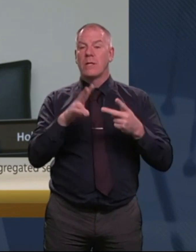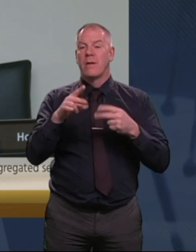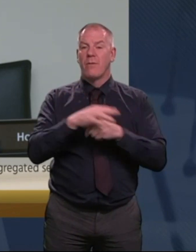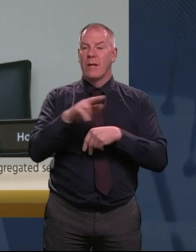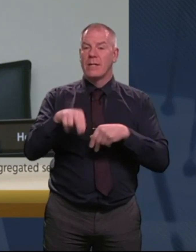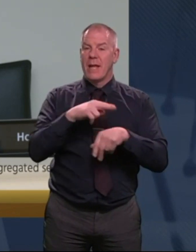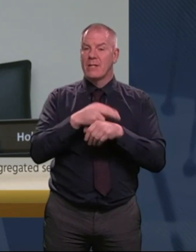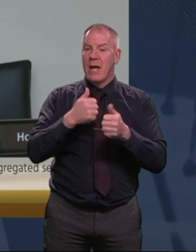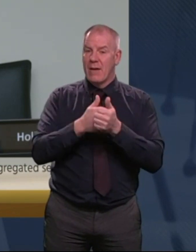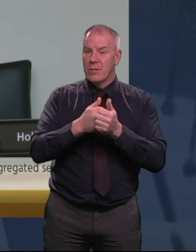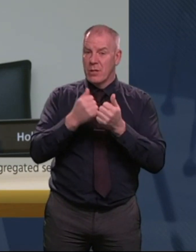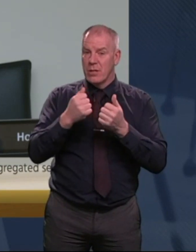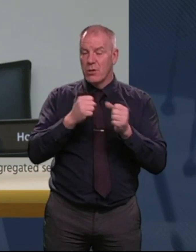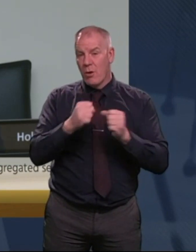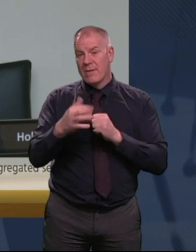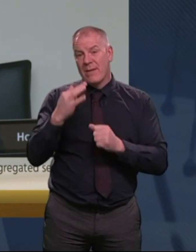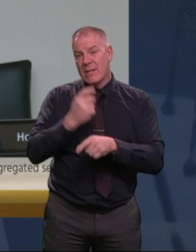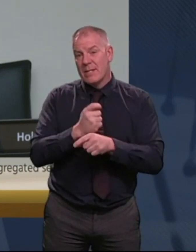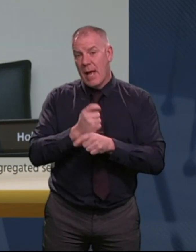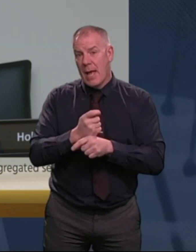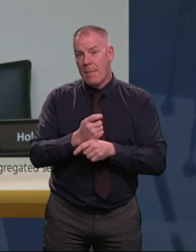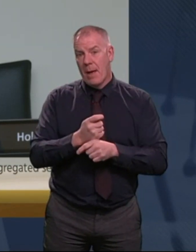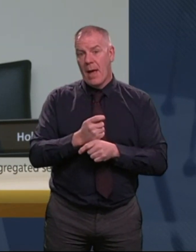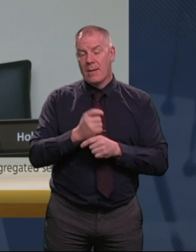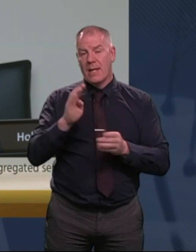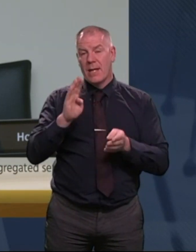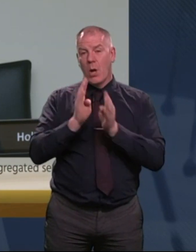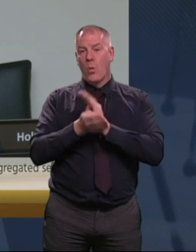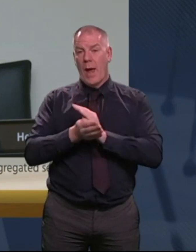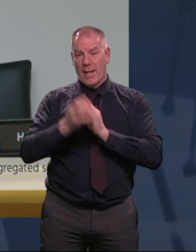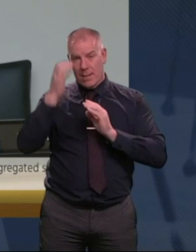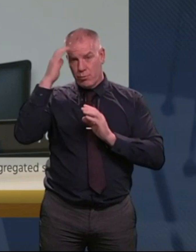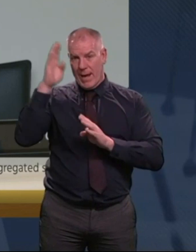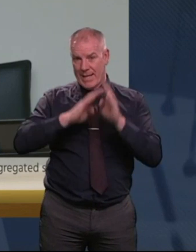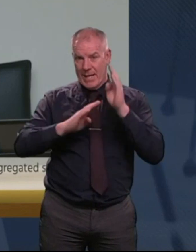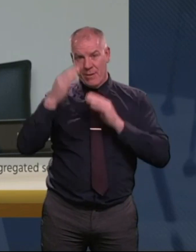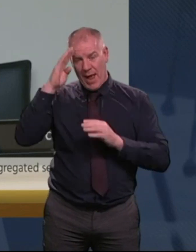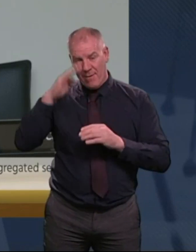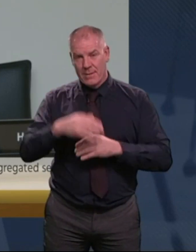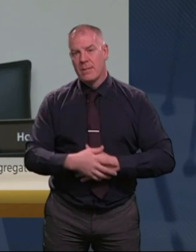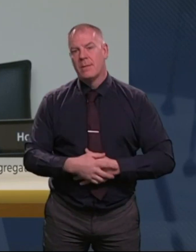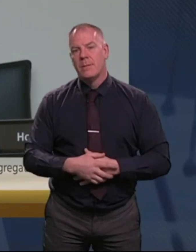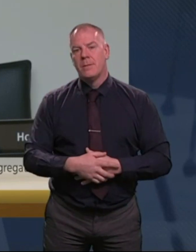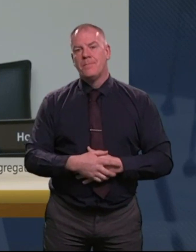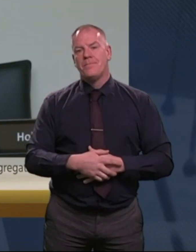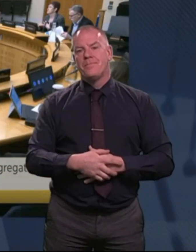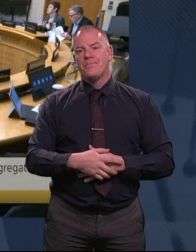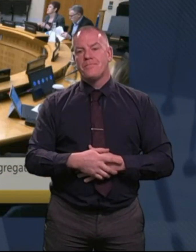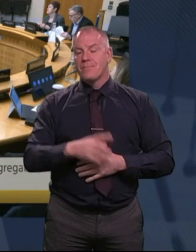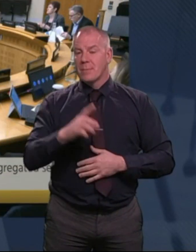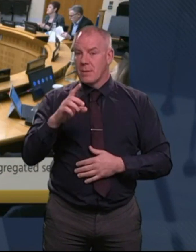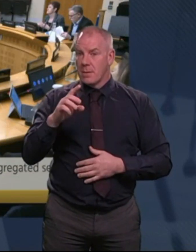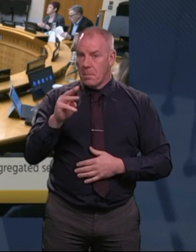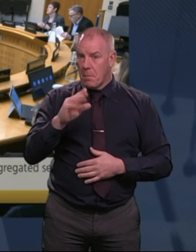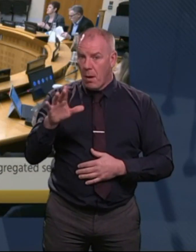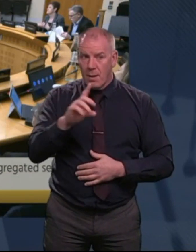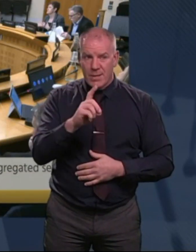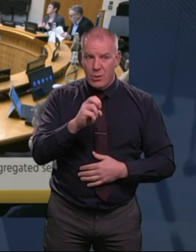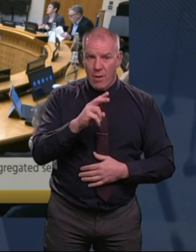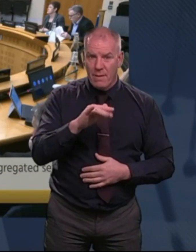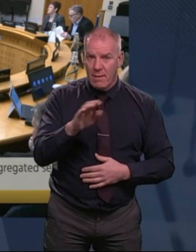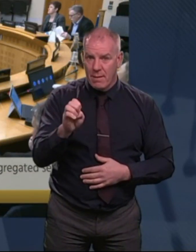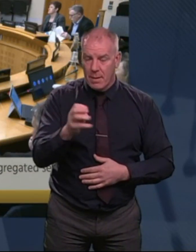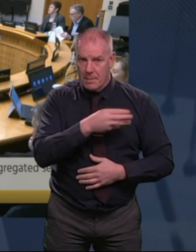Advocacy Service afterwards, Chair, if there's time, and the Acquired Brain Injury Ireland. Okay, so maybe Derval and Paul, you might respond to Holly's questions.